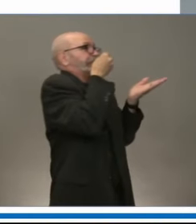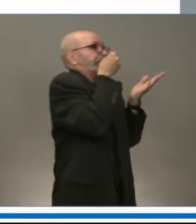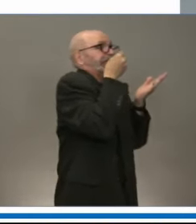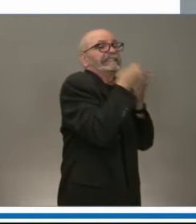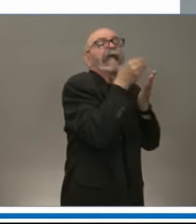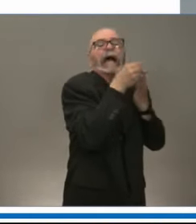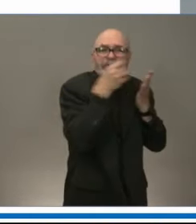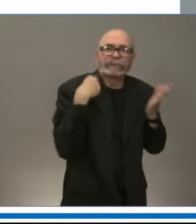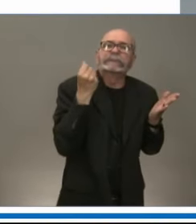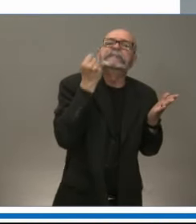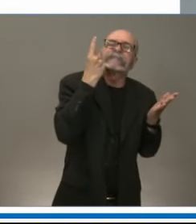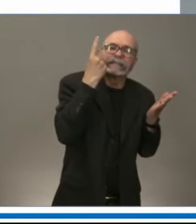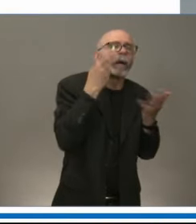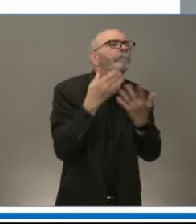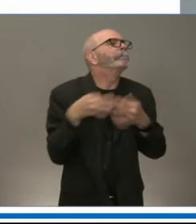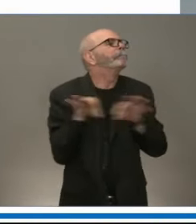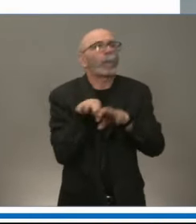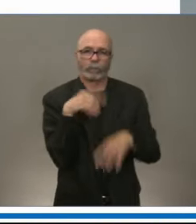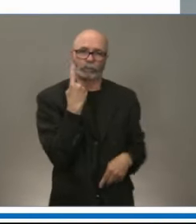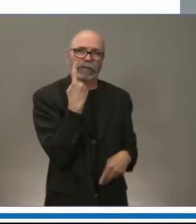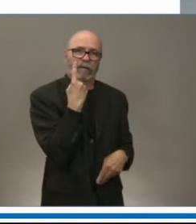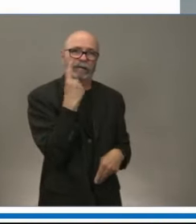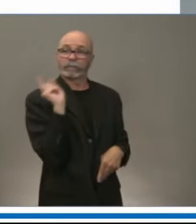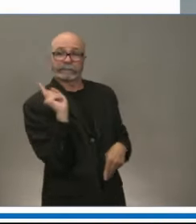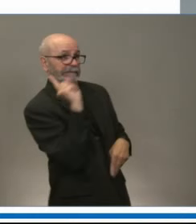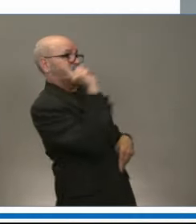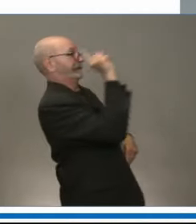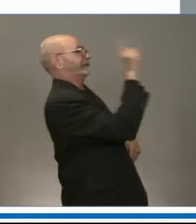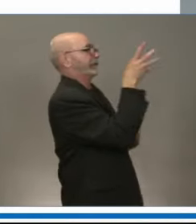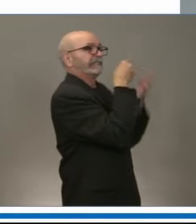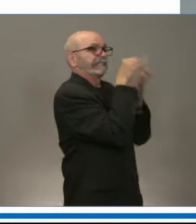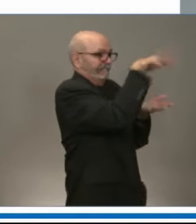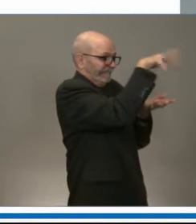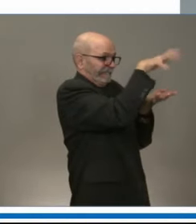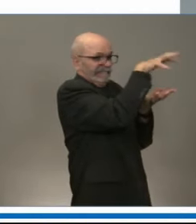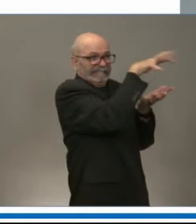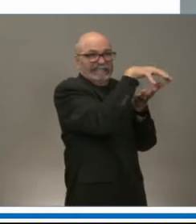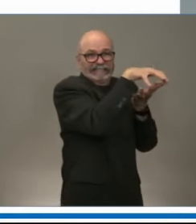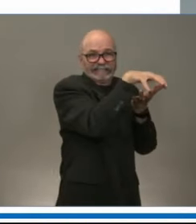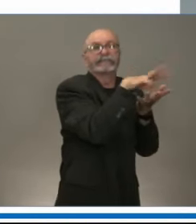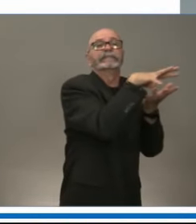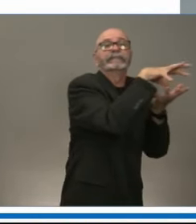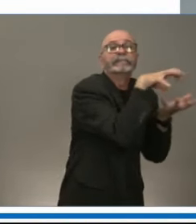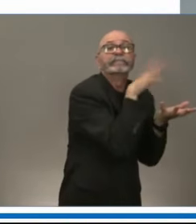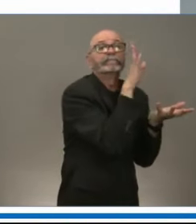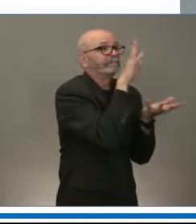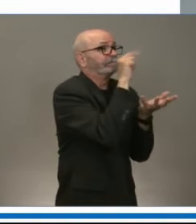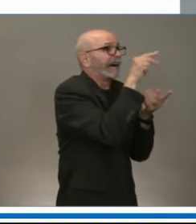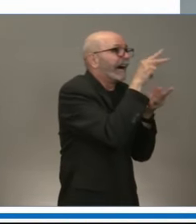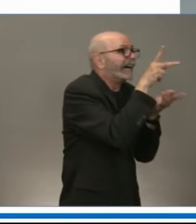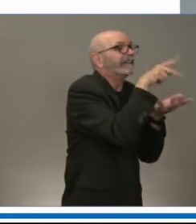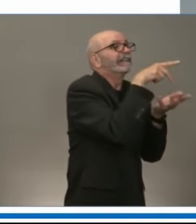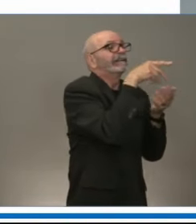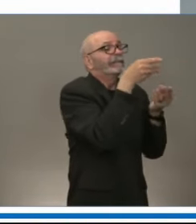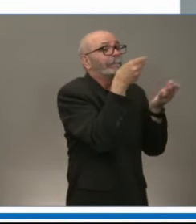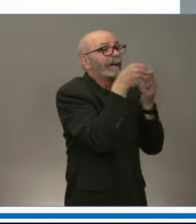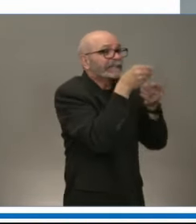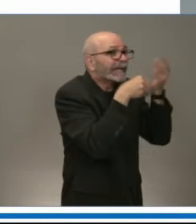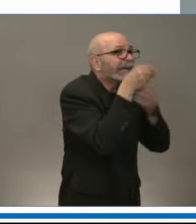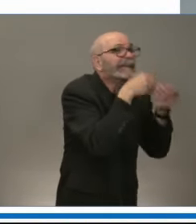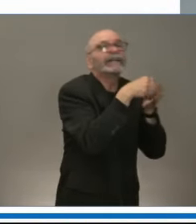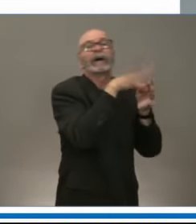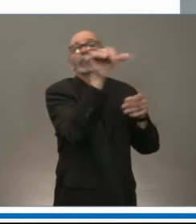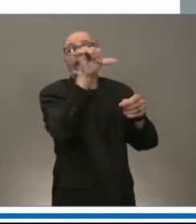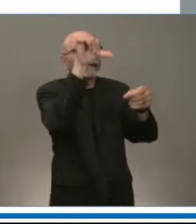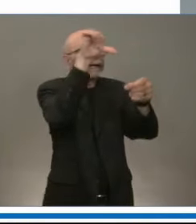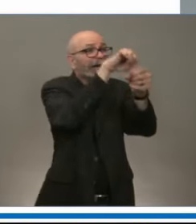get groceries, go to the bank, get gas, go to the pharmacy. Limit those visits. Try to plan ahead. There's